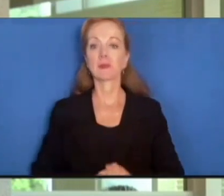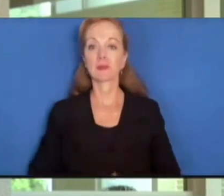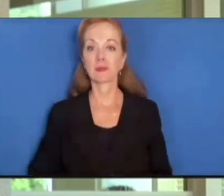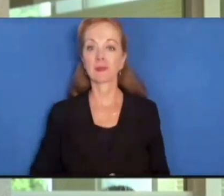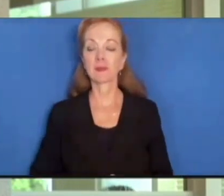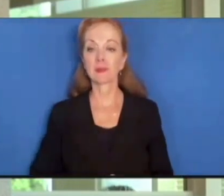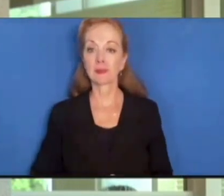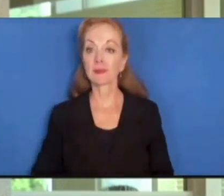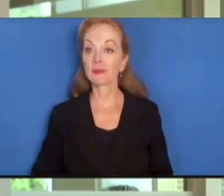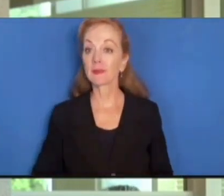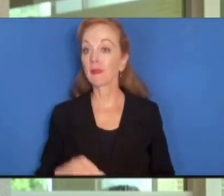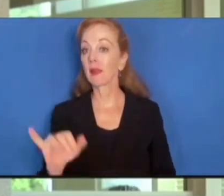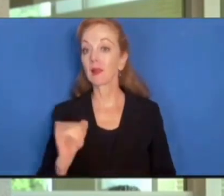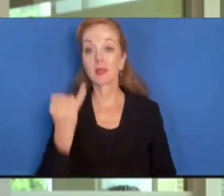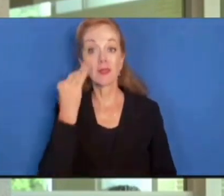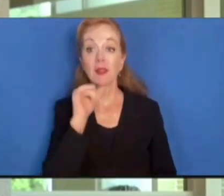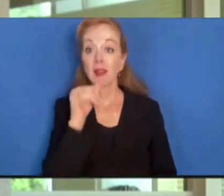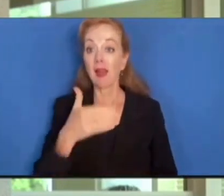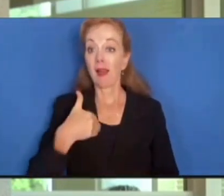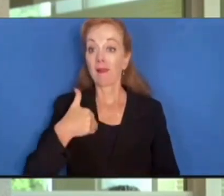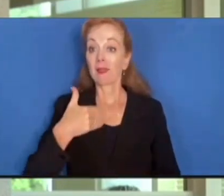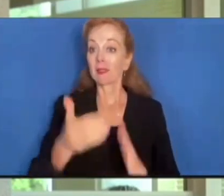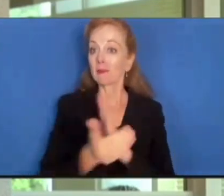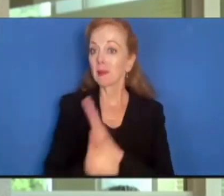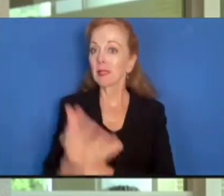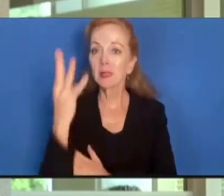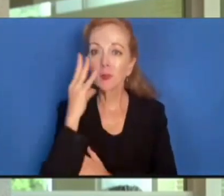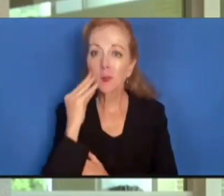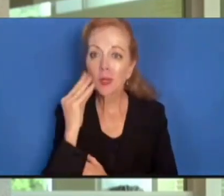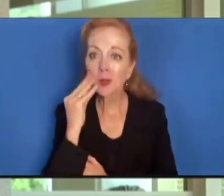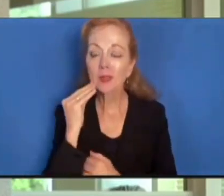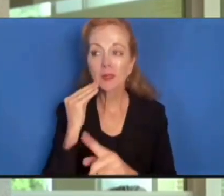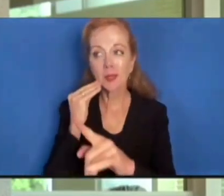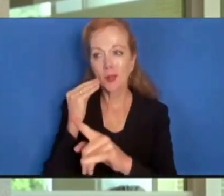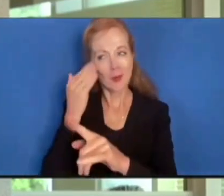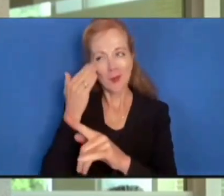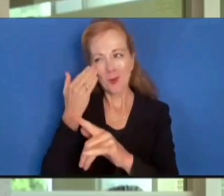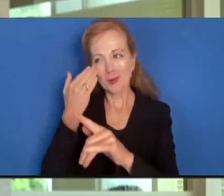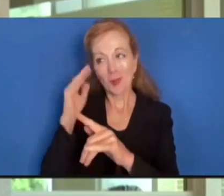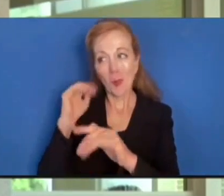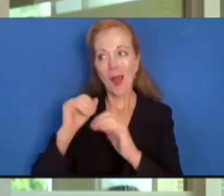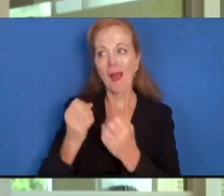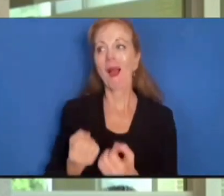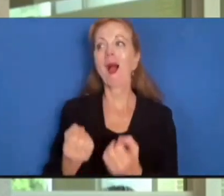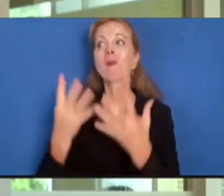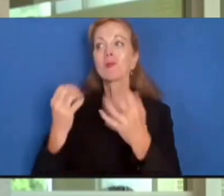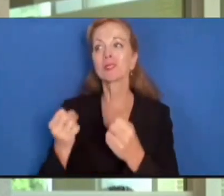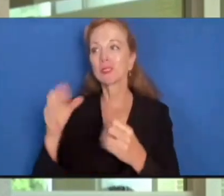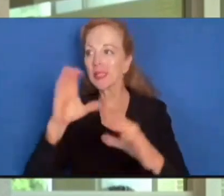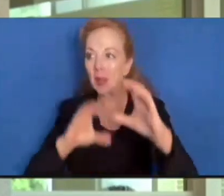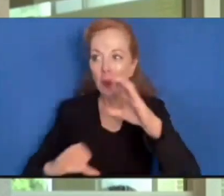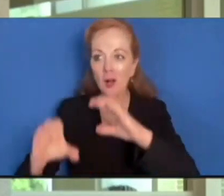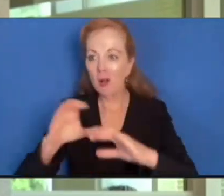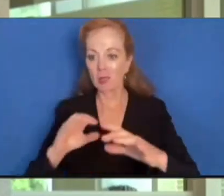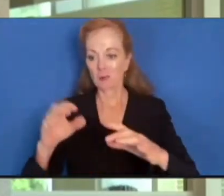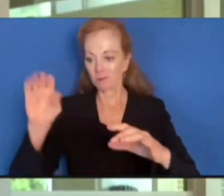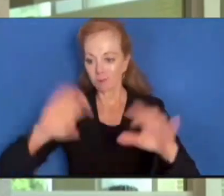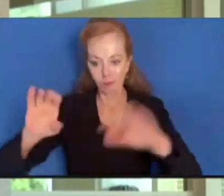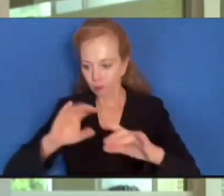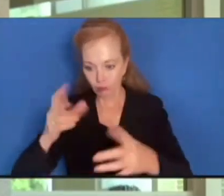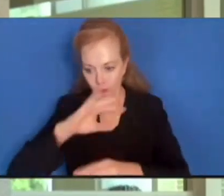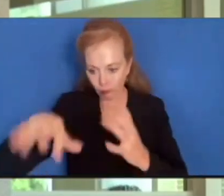having the proper experience to manufacture them, you might not know how much explosive you're putting in there. And so you might not realize how much of an explosion you're going to